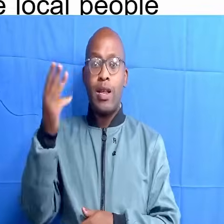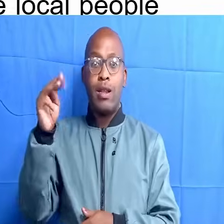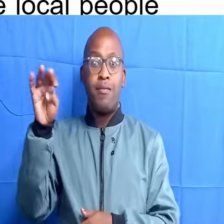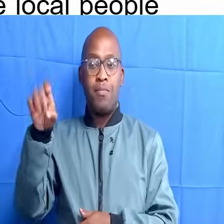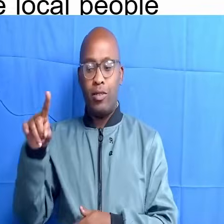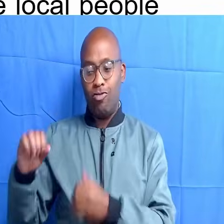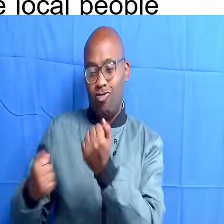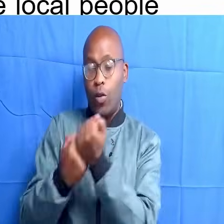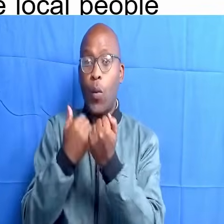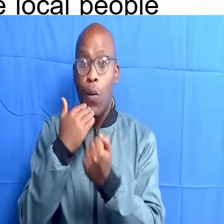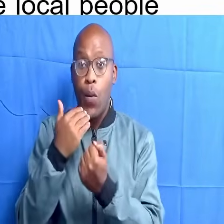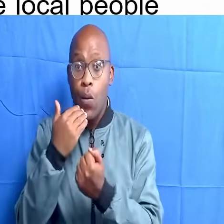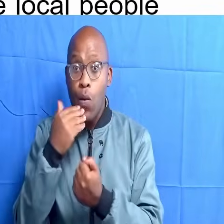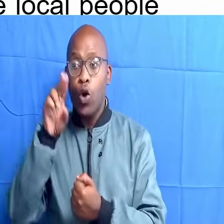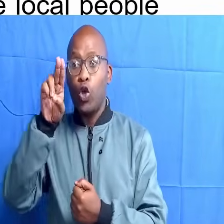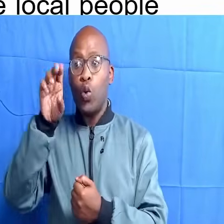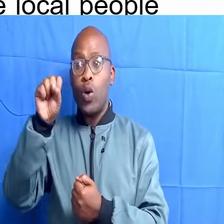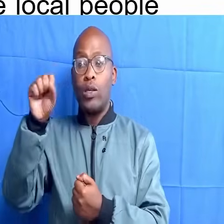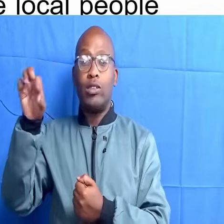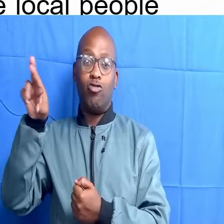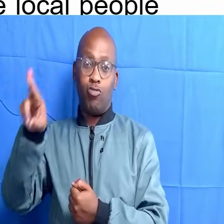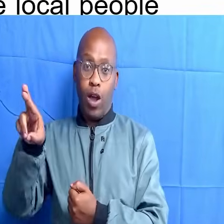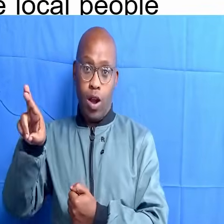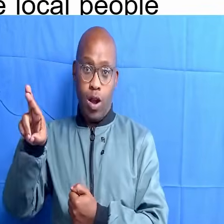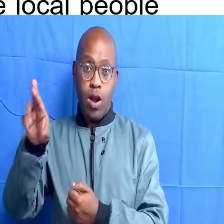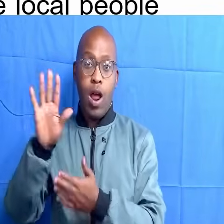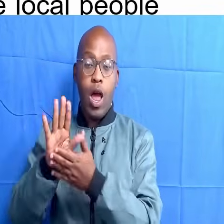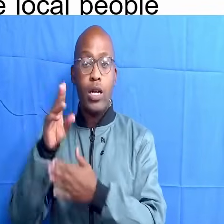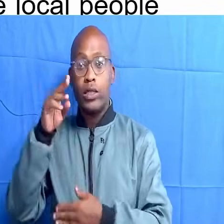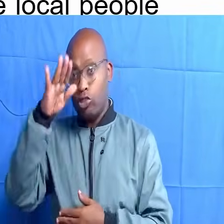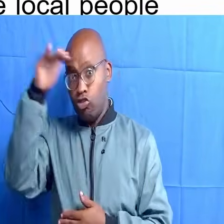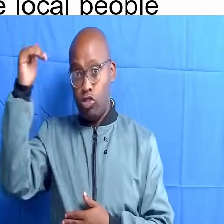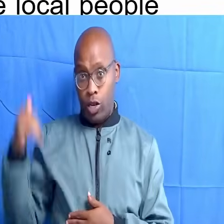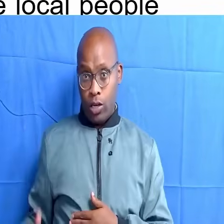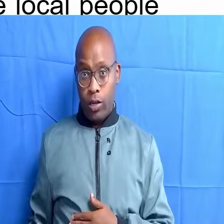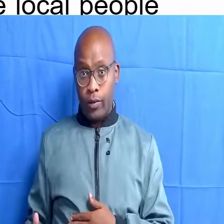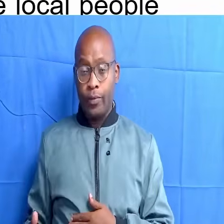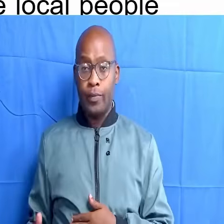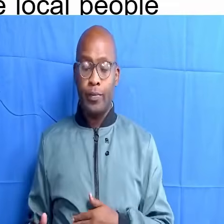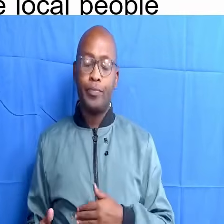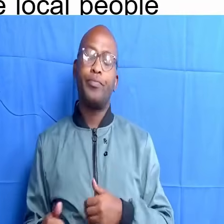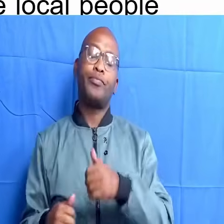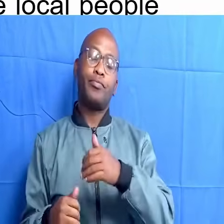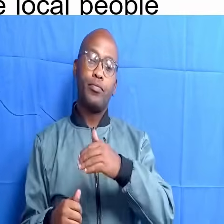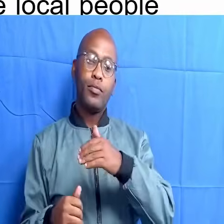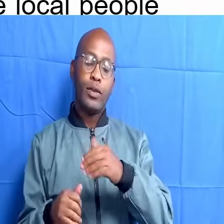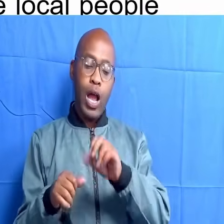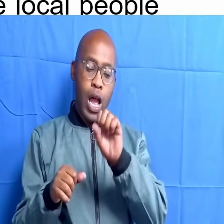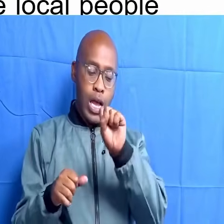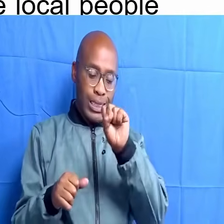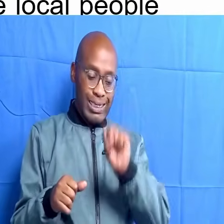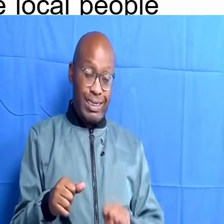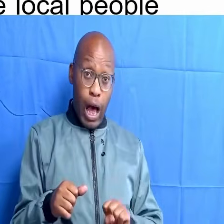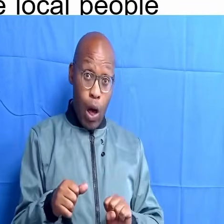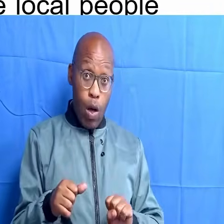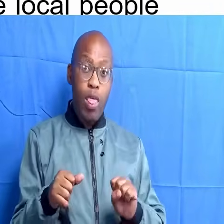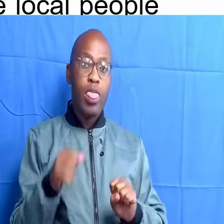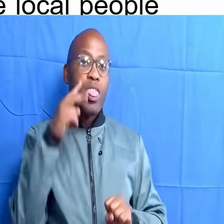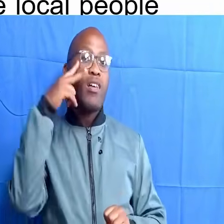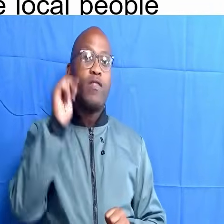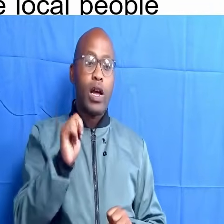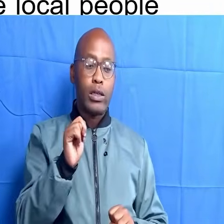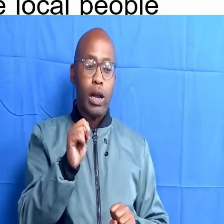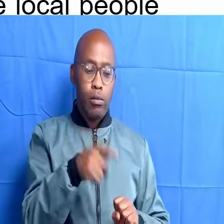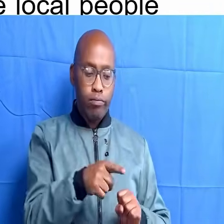The South Vietnamese was ruled by Diem, and in 1960, Viet Cong demanded